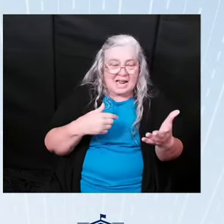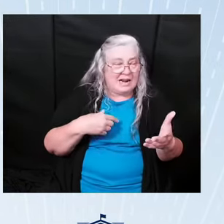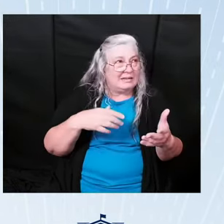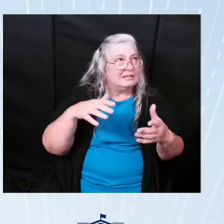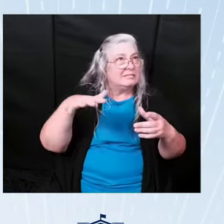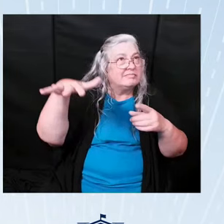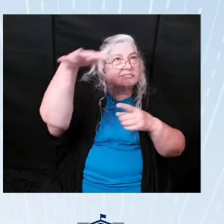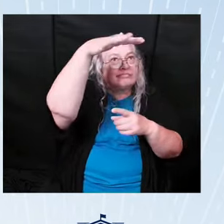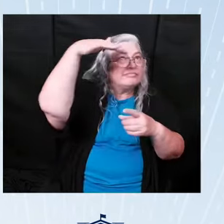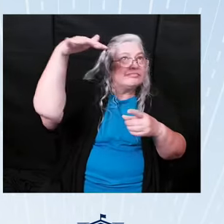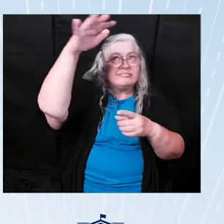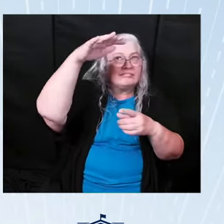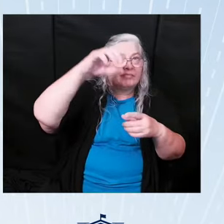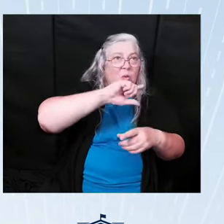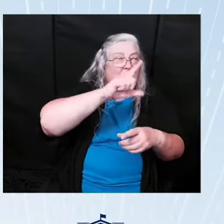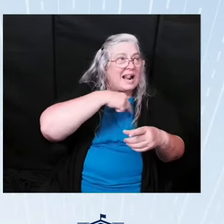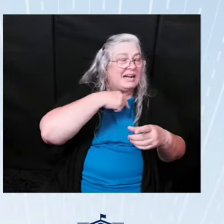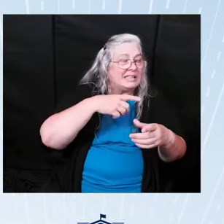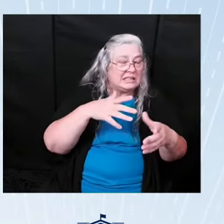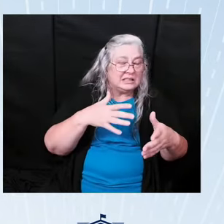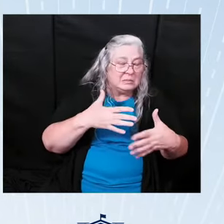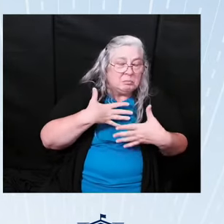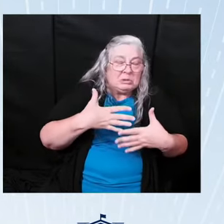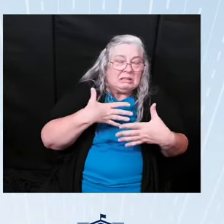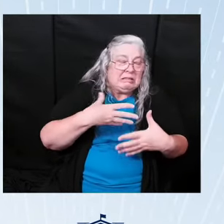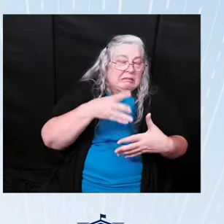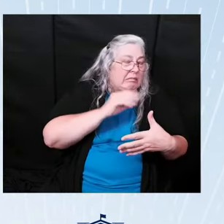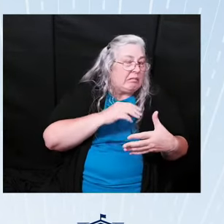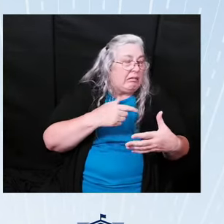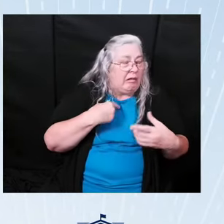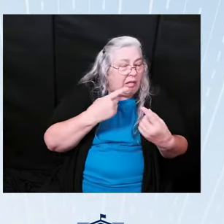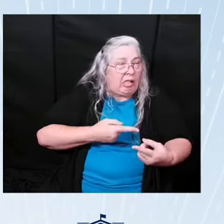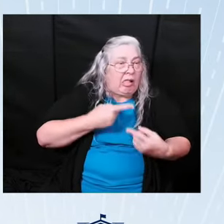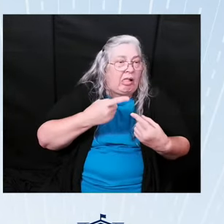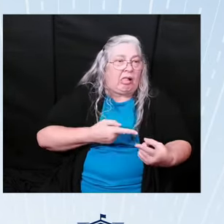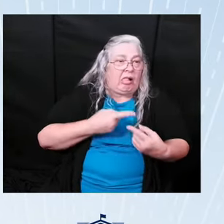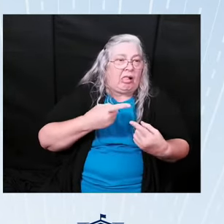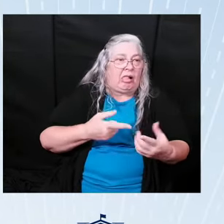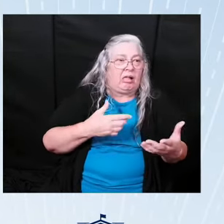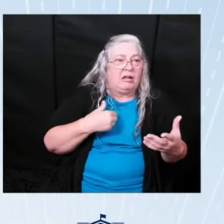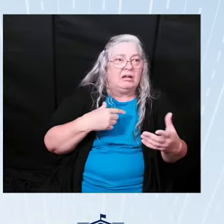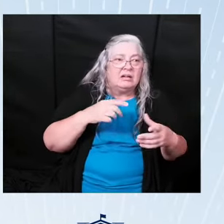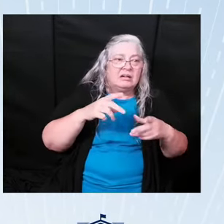just think they can take a break and shut down government, local government doesn't get to do that.